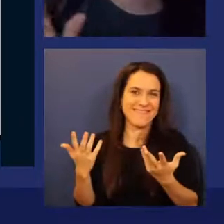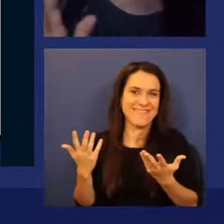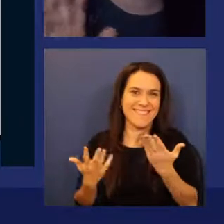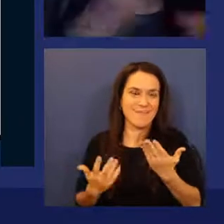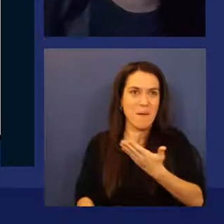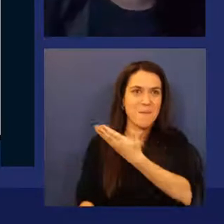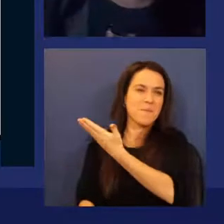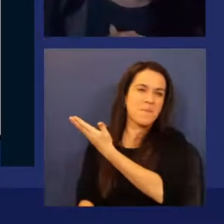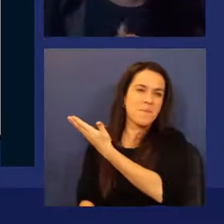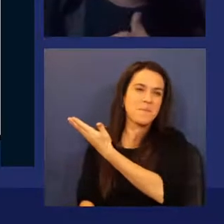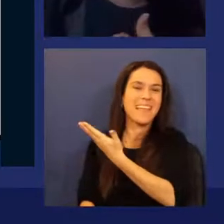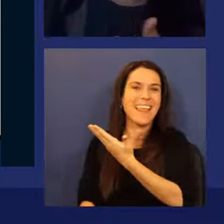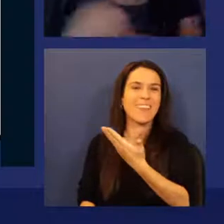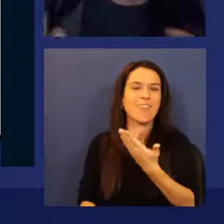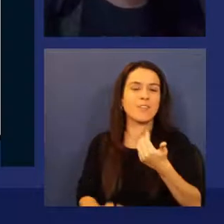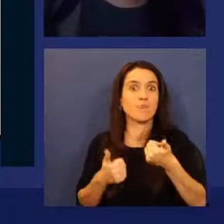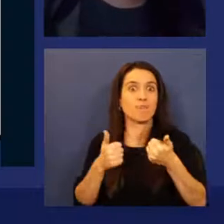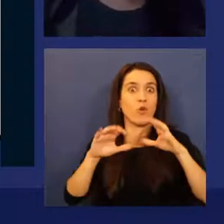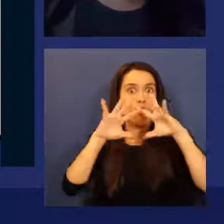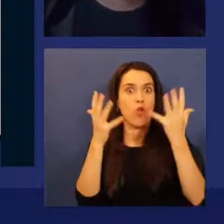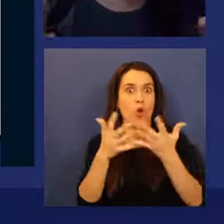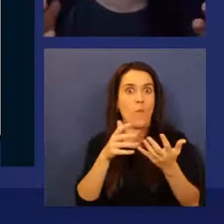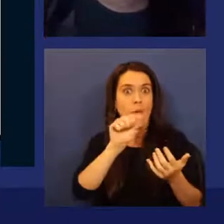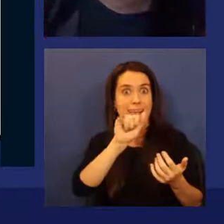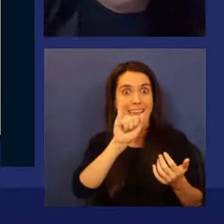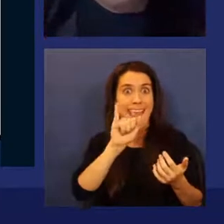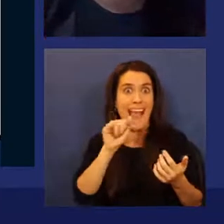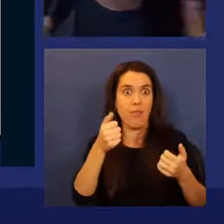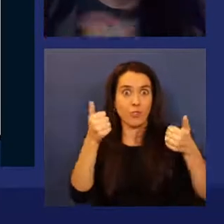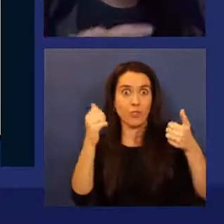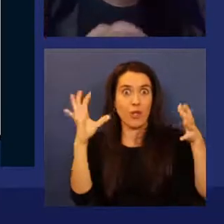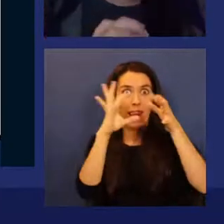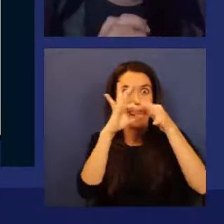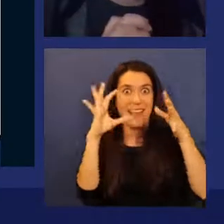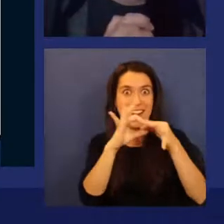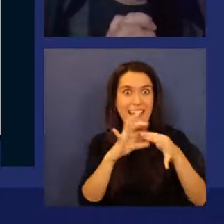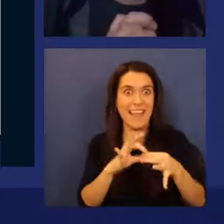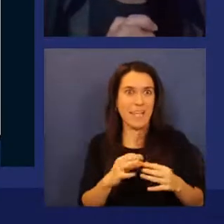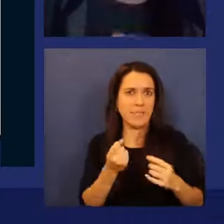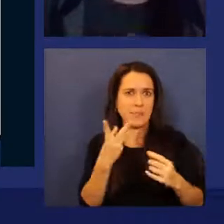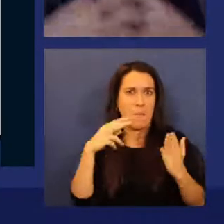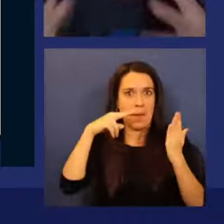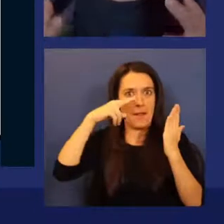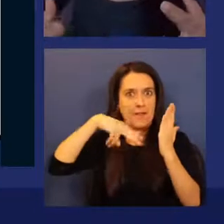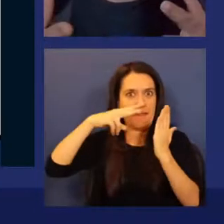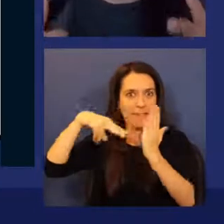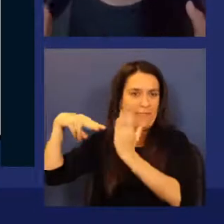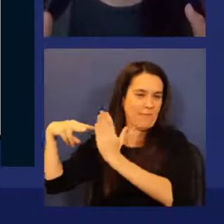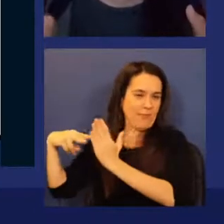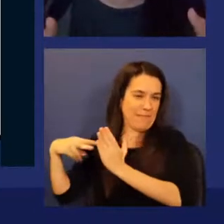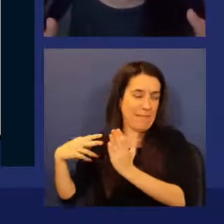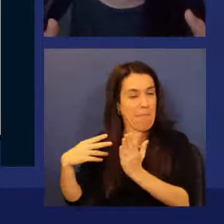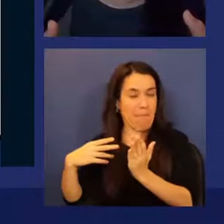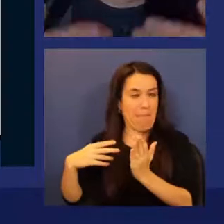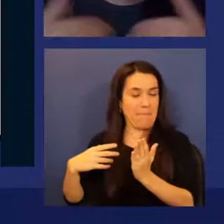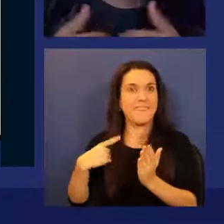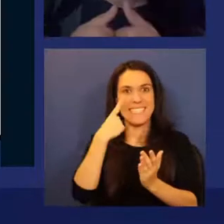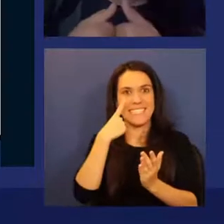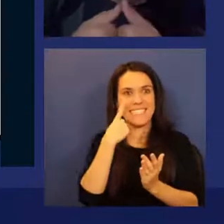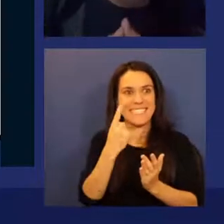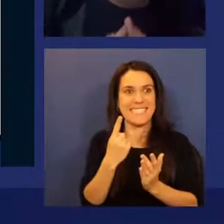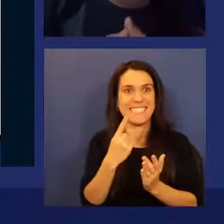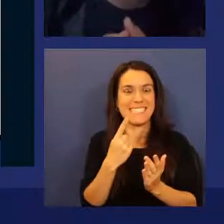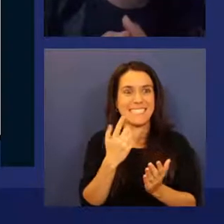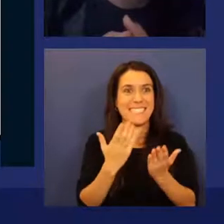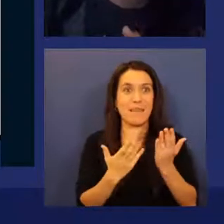that the team at Global AI shared with me that I thought were amazing and I had not read prior to joining, but also some tools that I